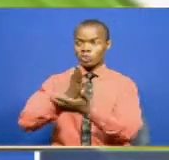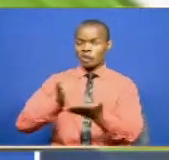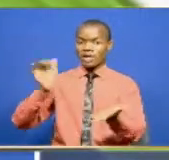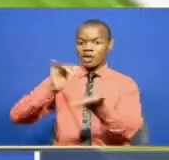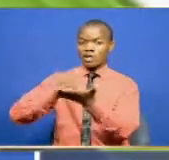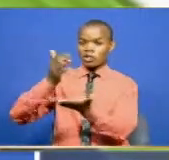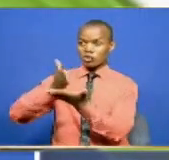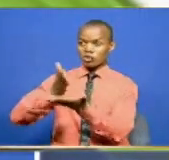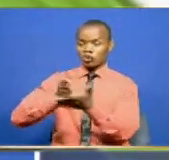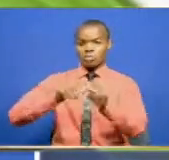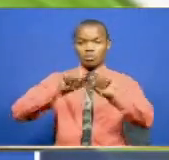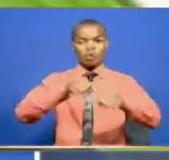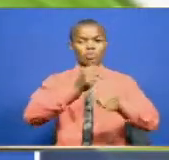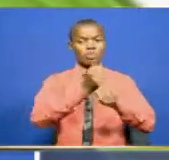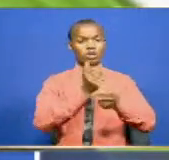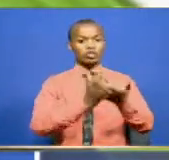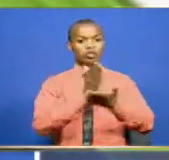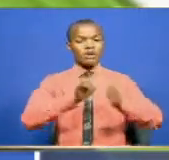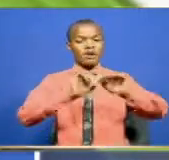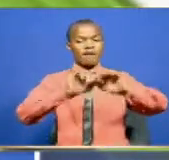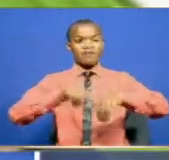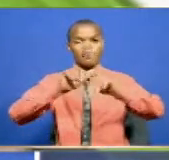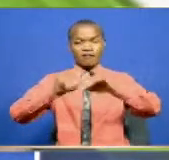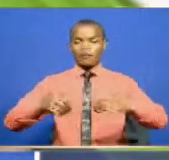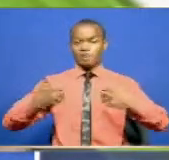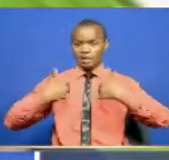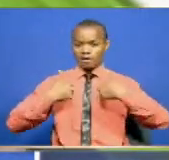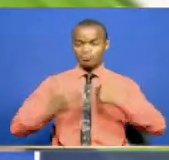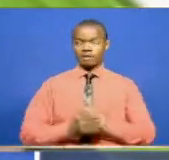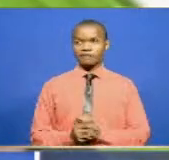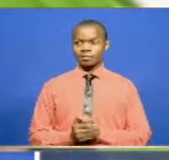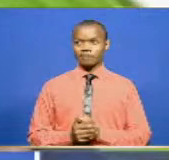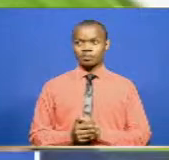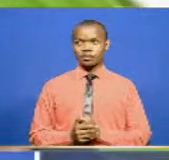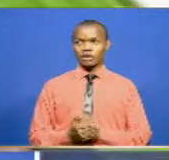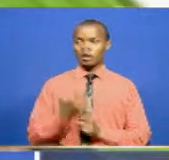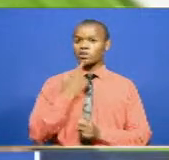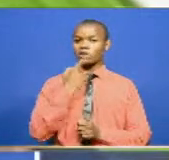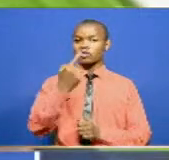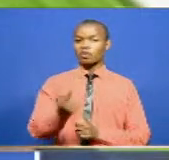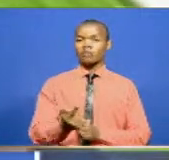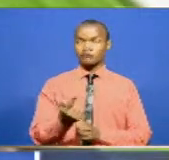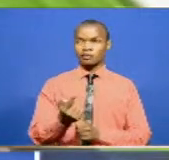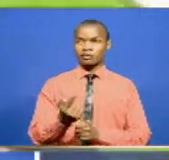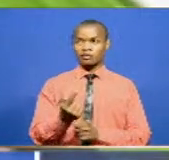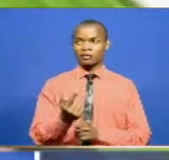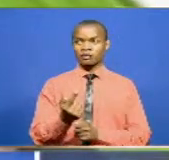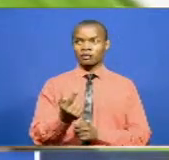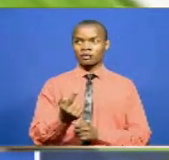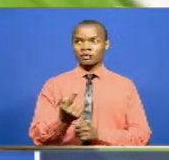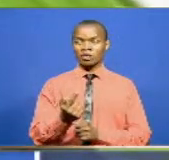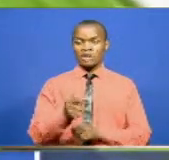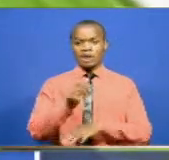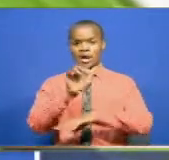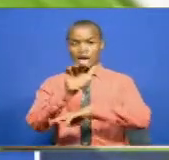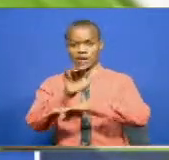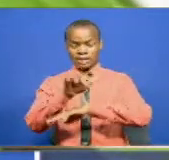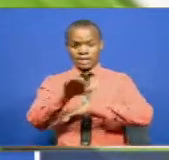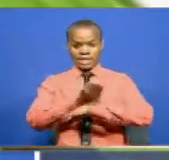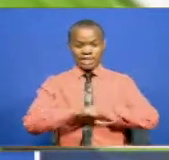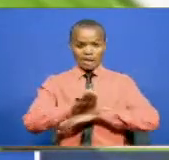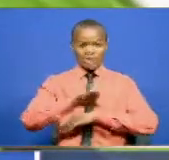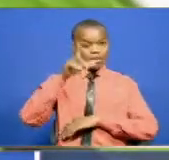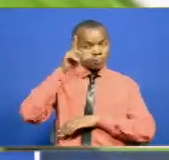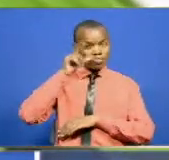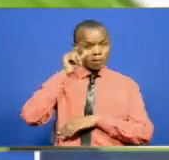kuimarisha ukulima wa nazi. Kwa hivyo katika jumuiya ya pwani